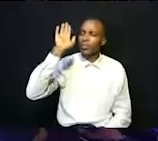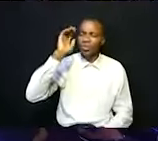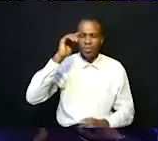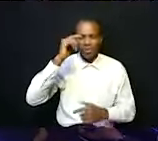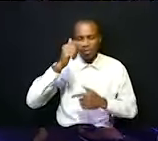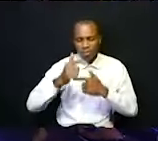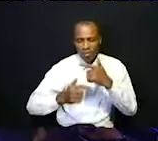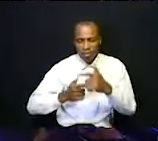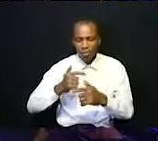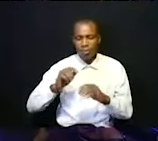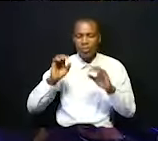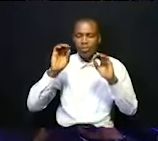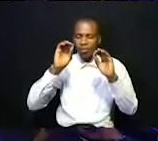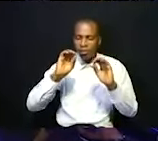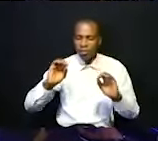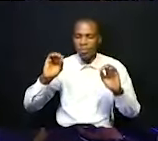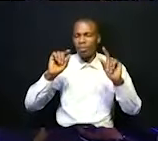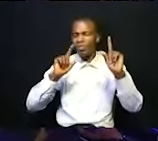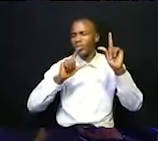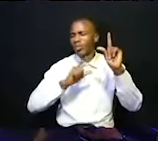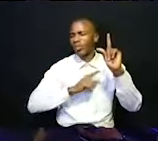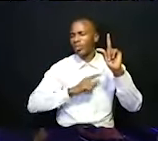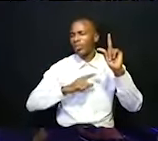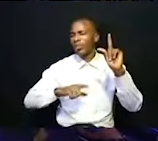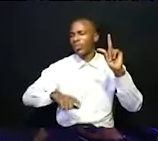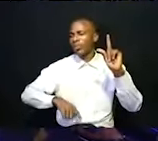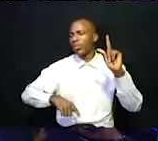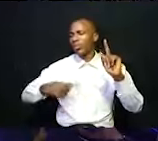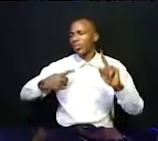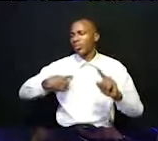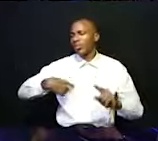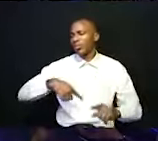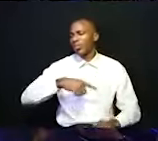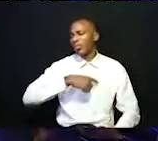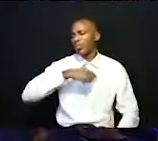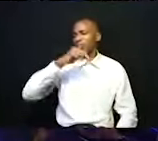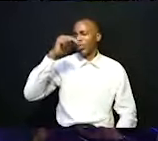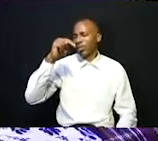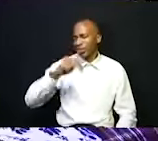need. Thy grace, O Lord, we